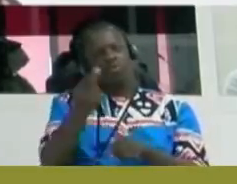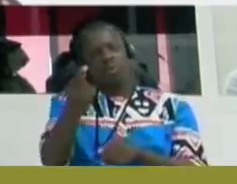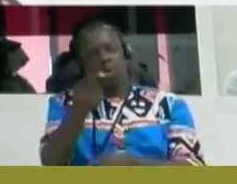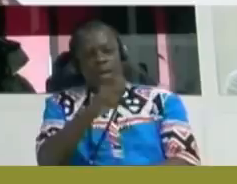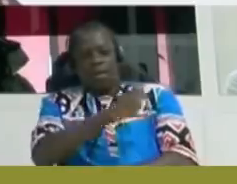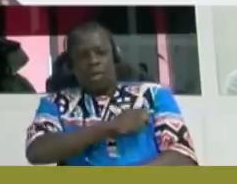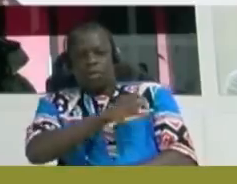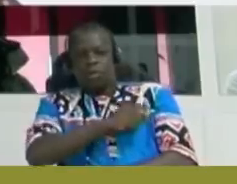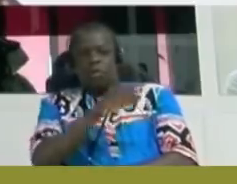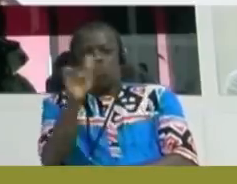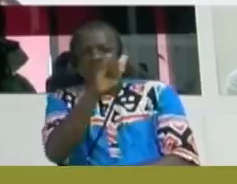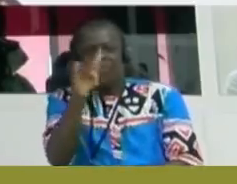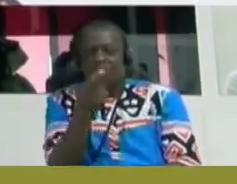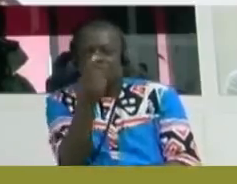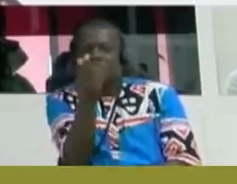which is very small.